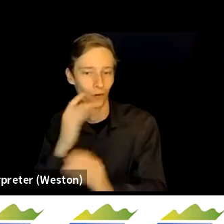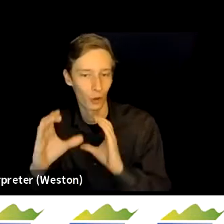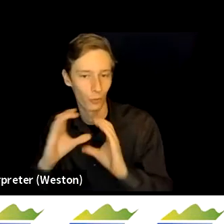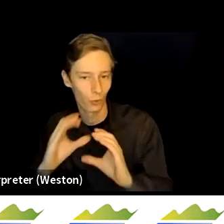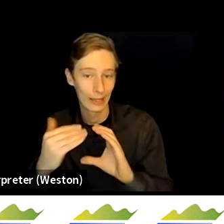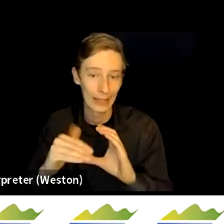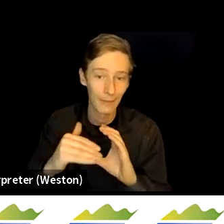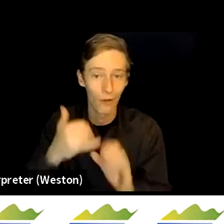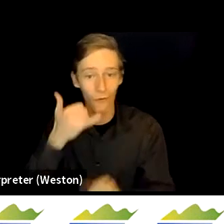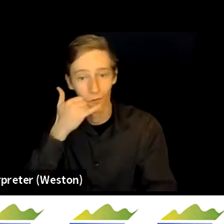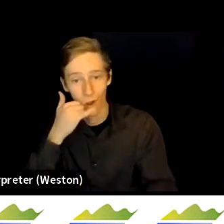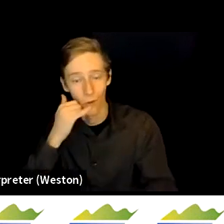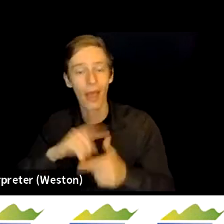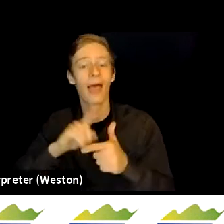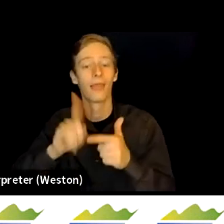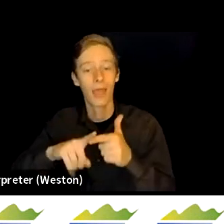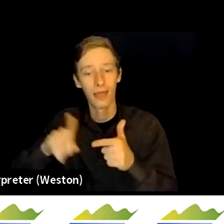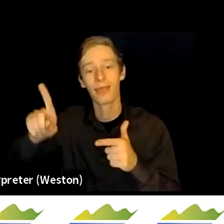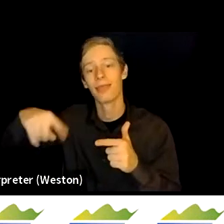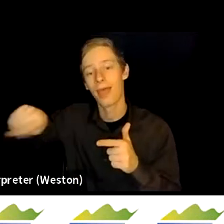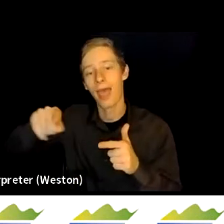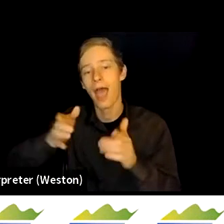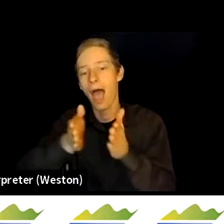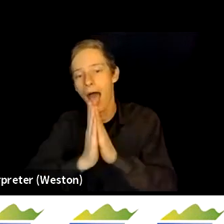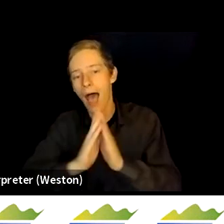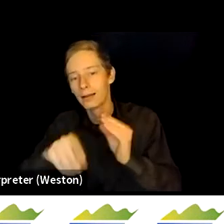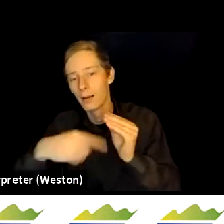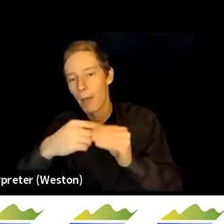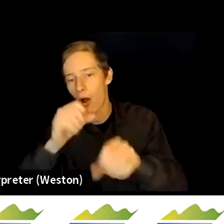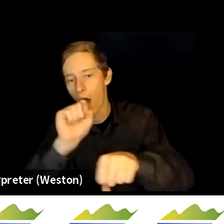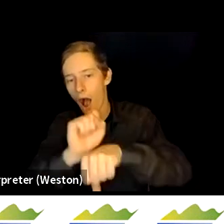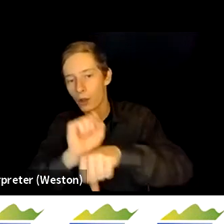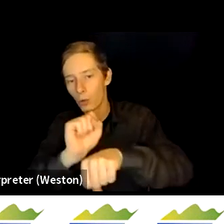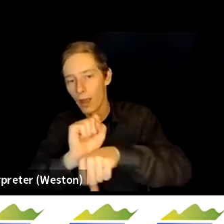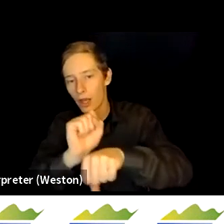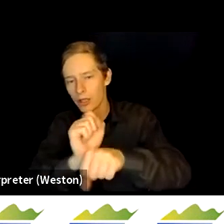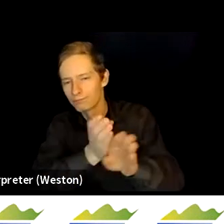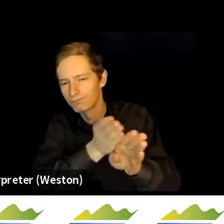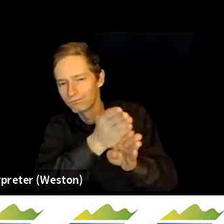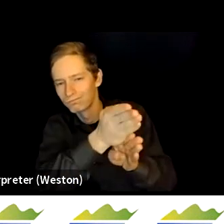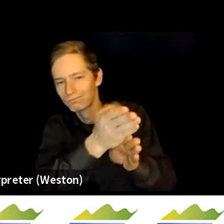or phone. And then they do ask about occupation, because Ashley